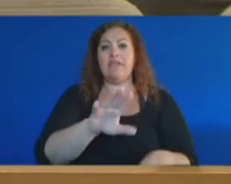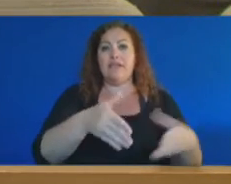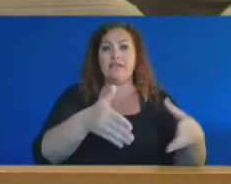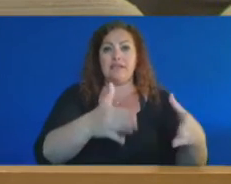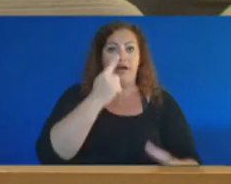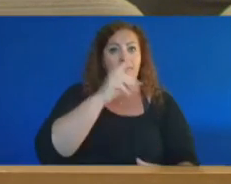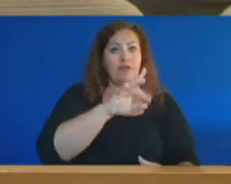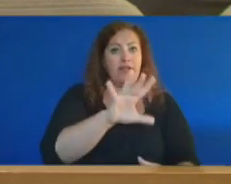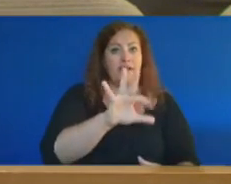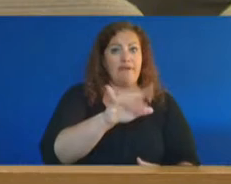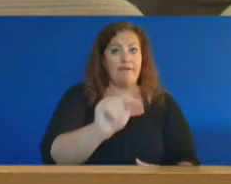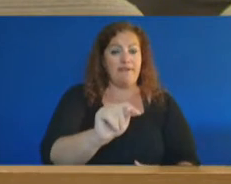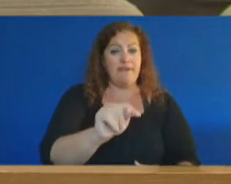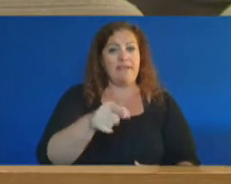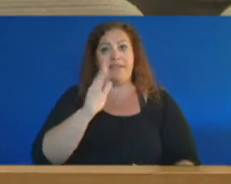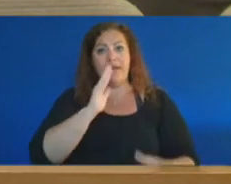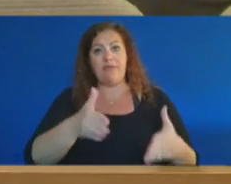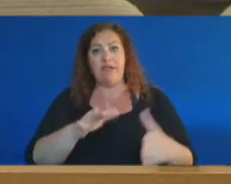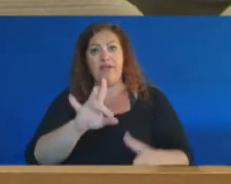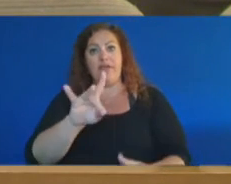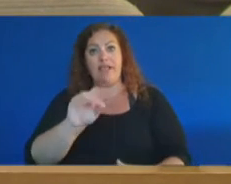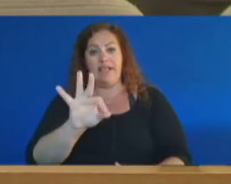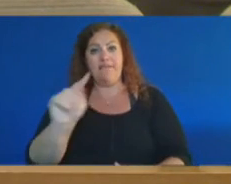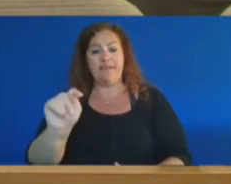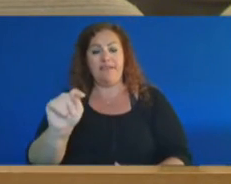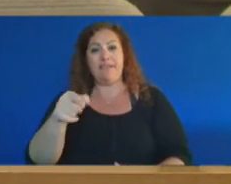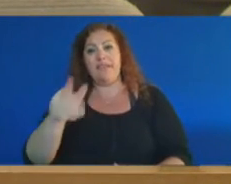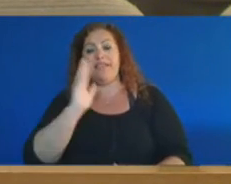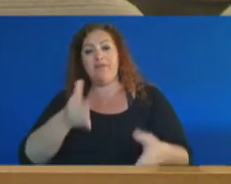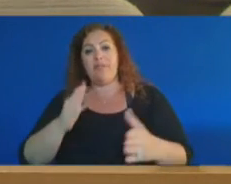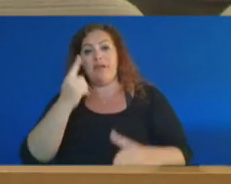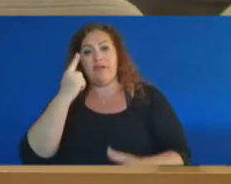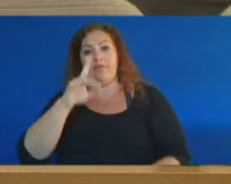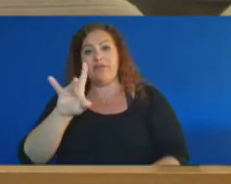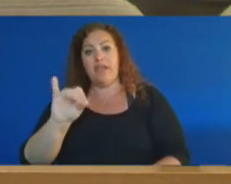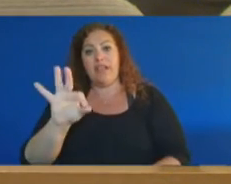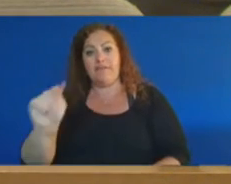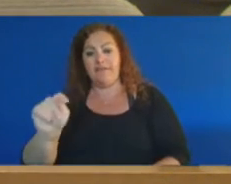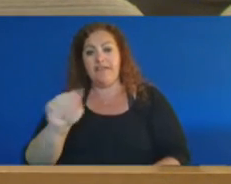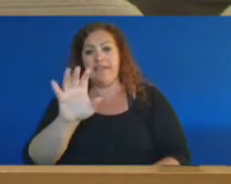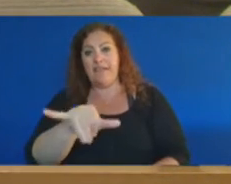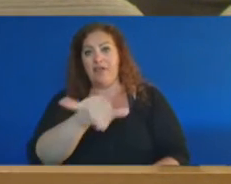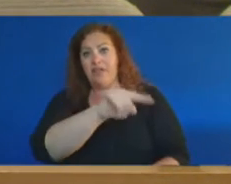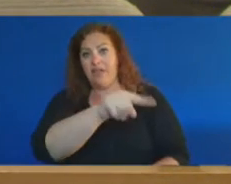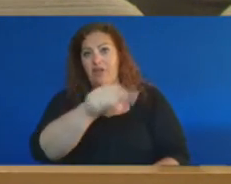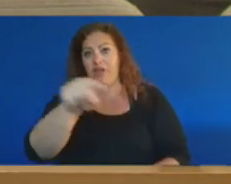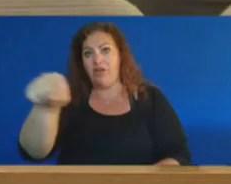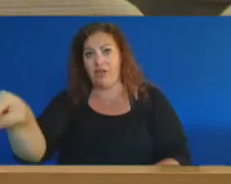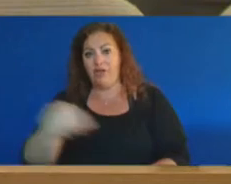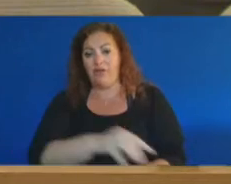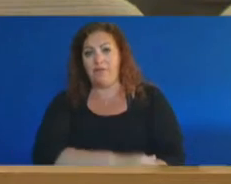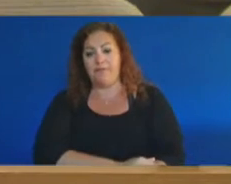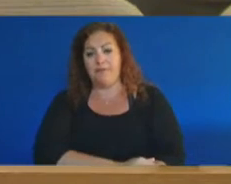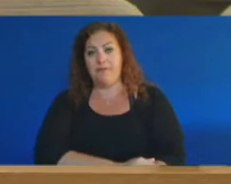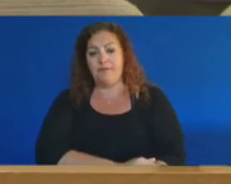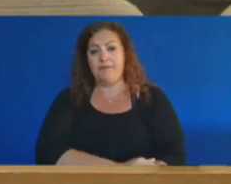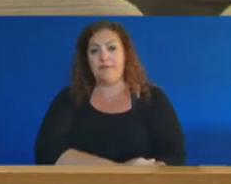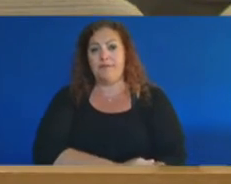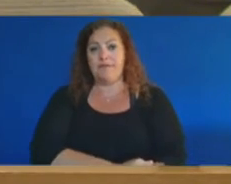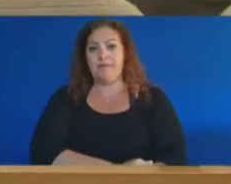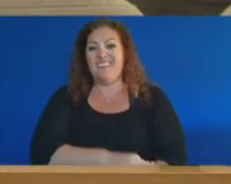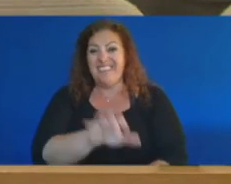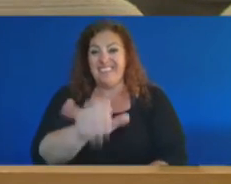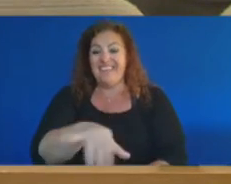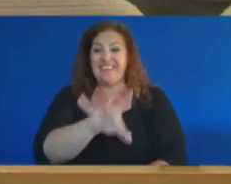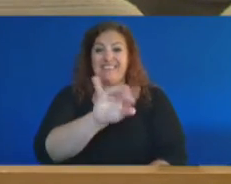ft this will be allowed for 80t this will be allowed for 80 ft here here now that's 80 ft